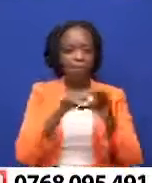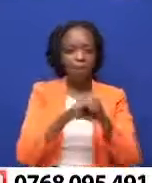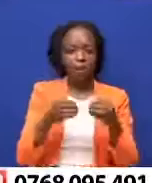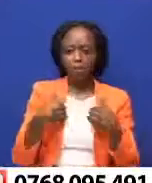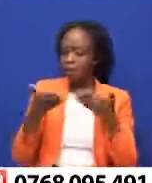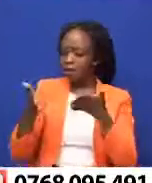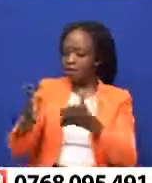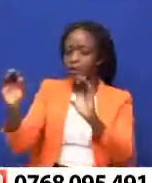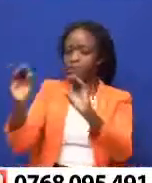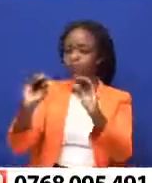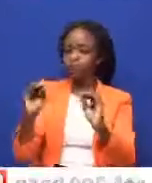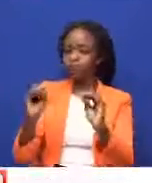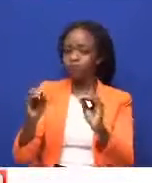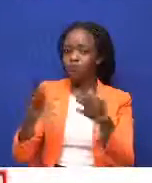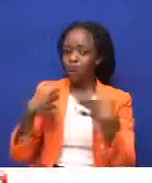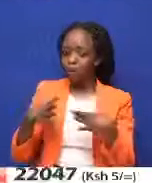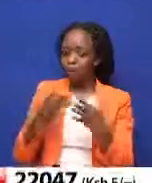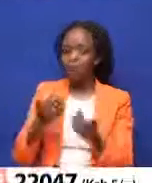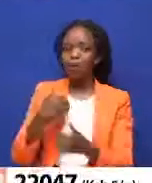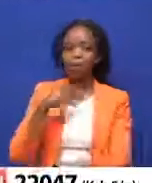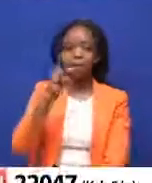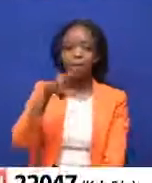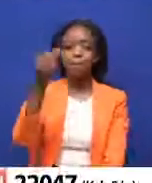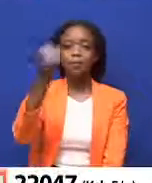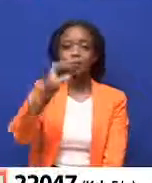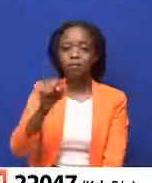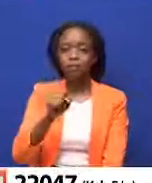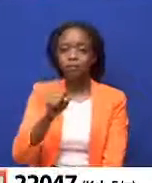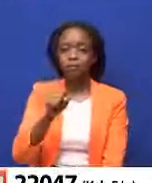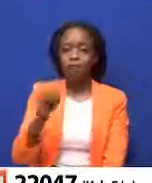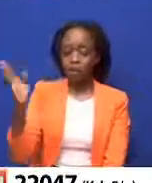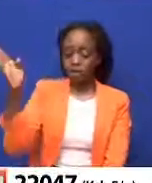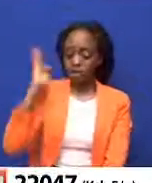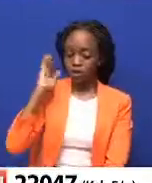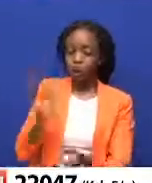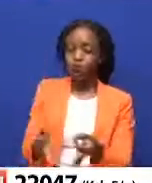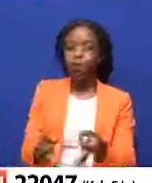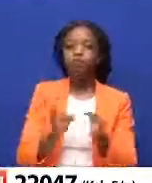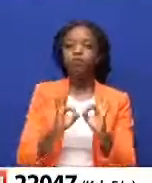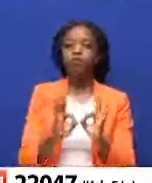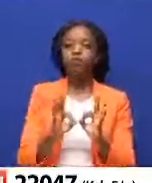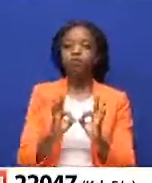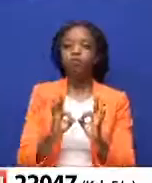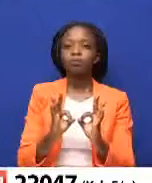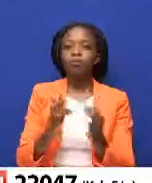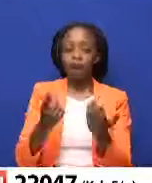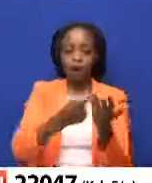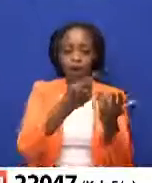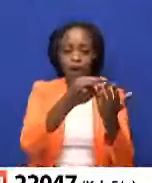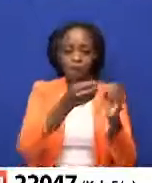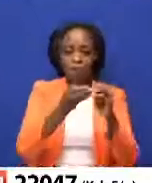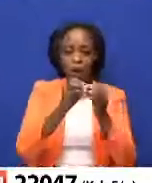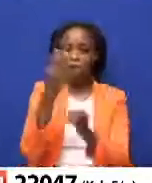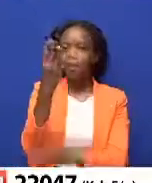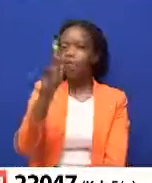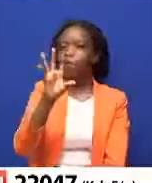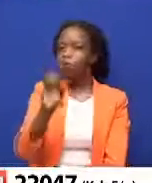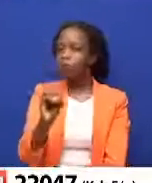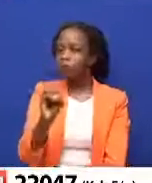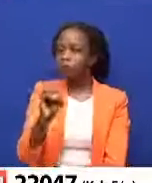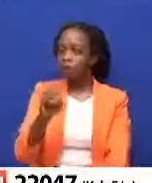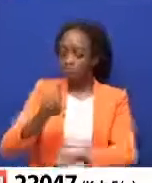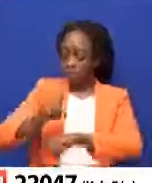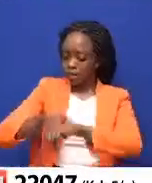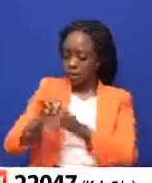there. People came in with their PS and their security officers and they counted the number 40s. When it comes to